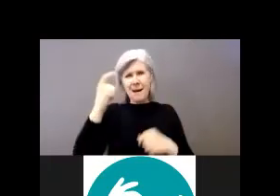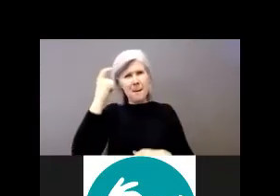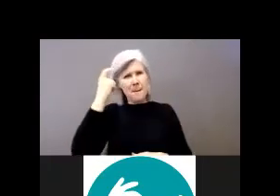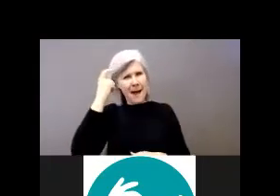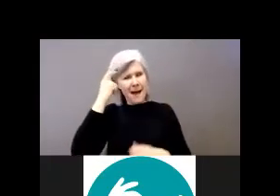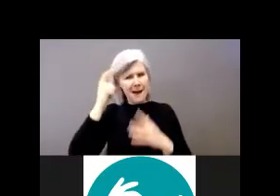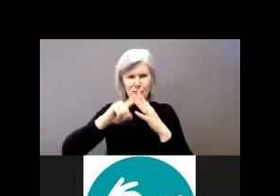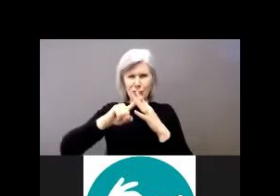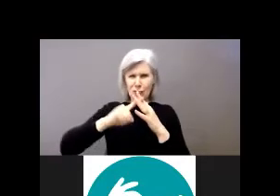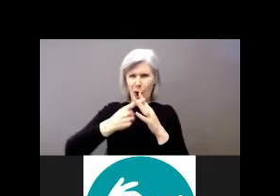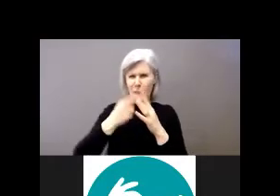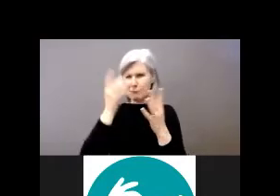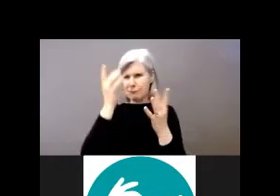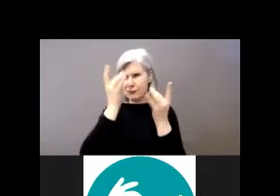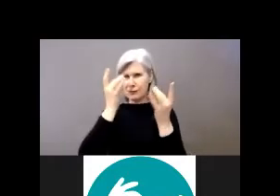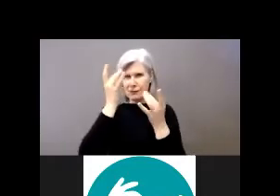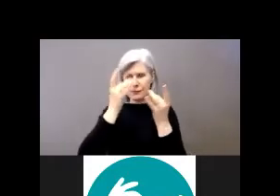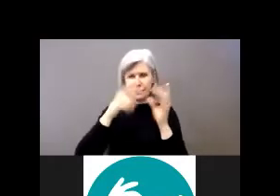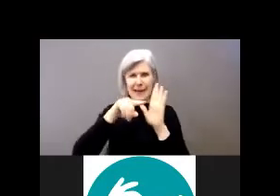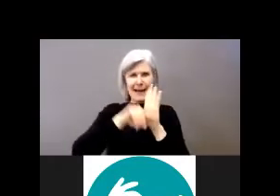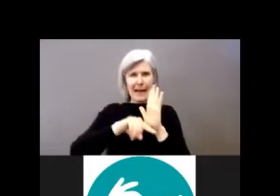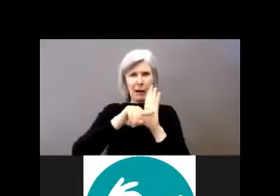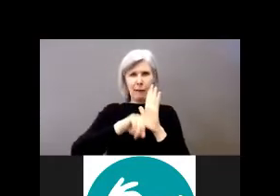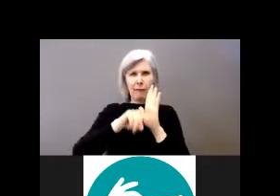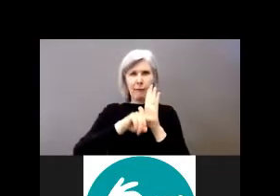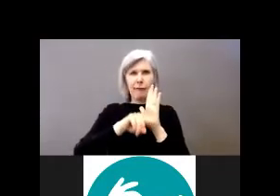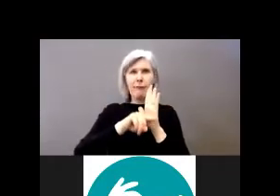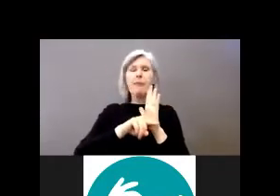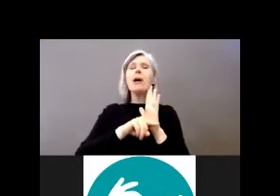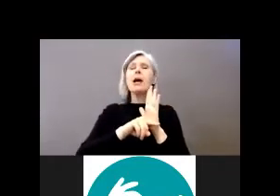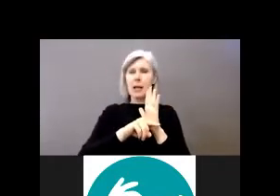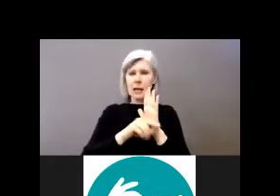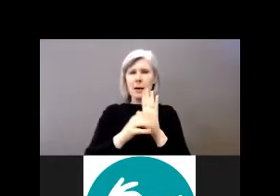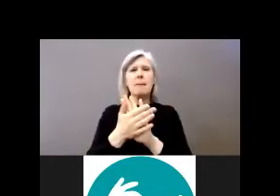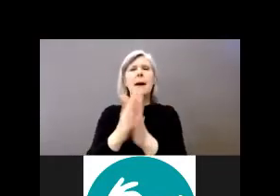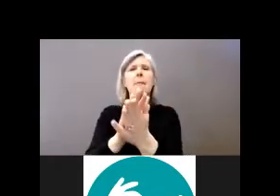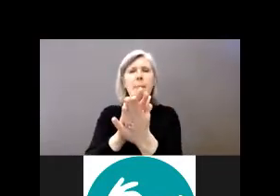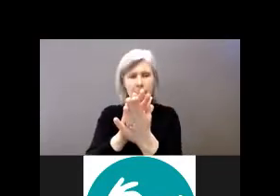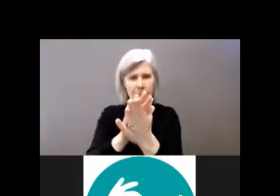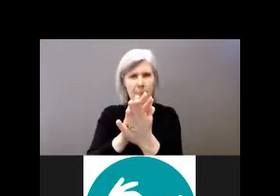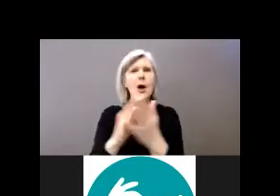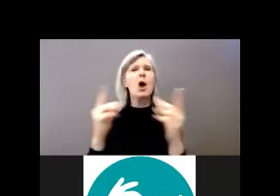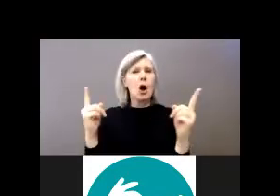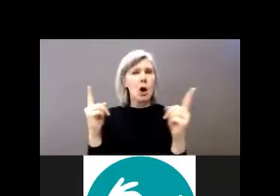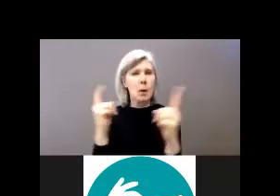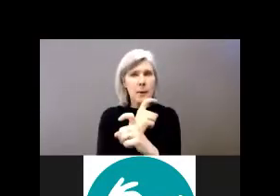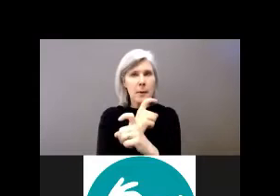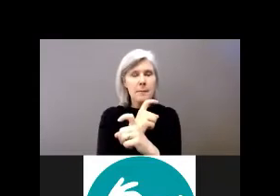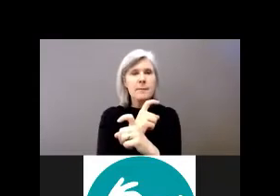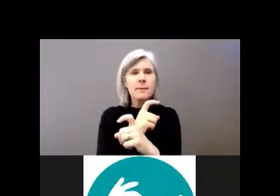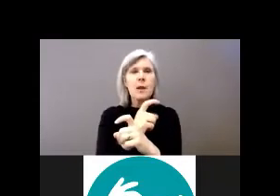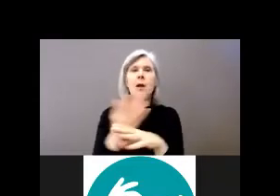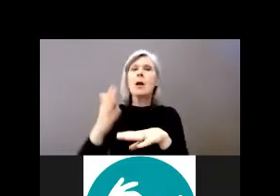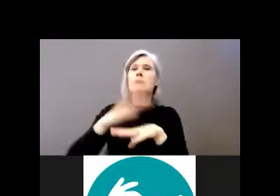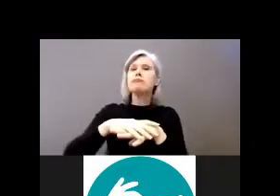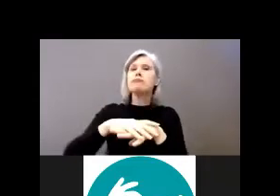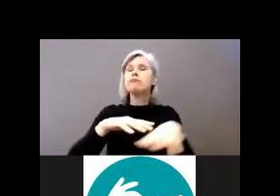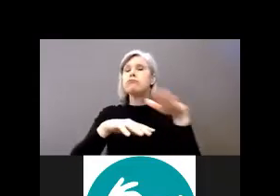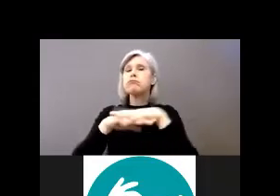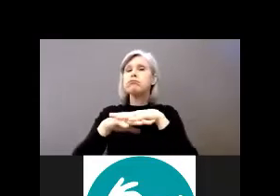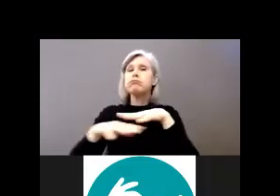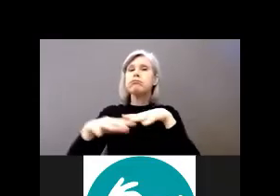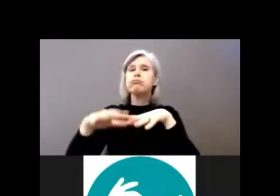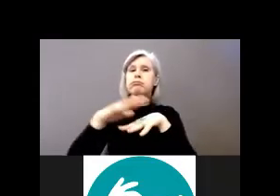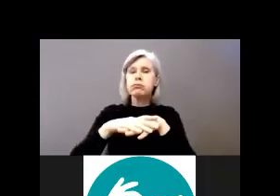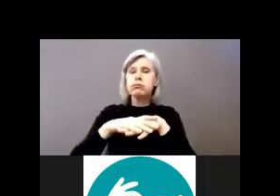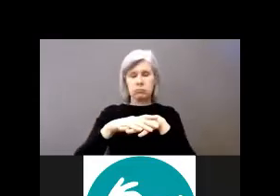very complex. And we call that, comorbidity, or having all 3 or 4 layers superimposed on each other, becomes